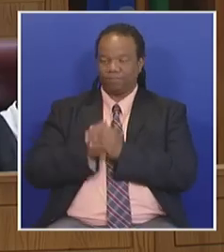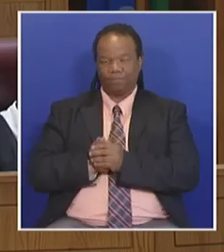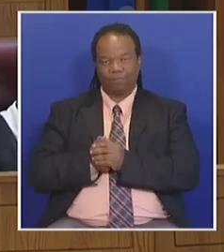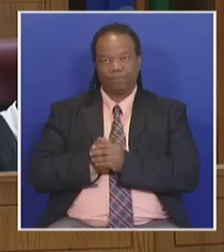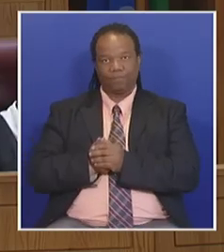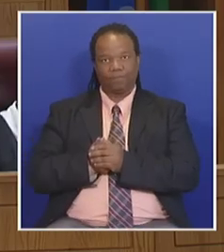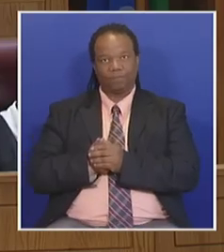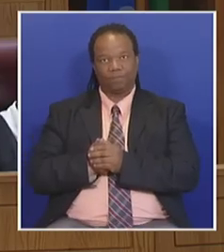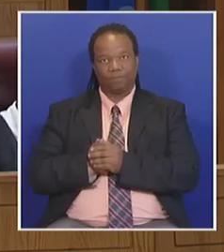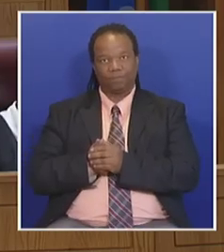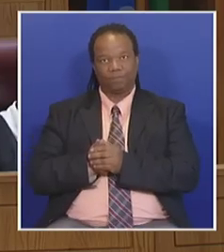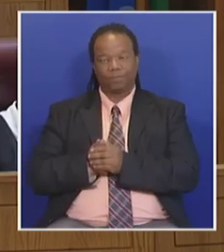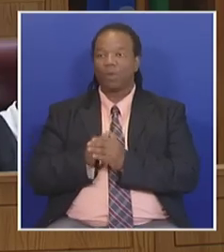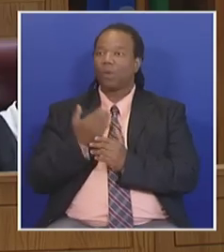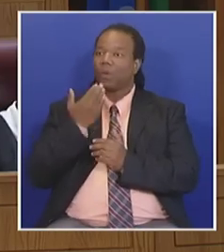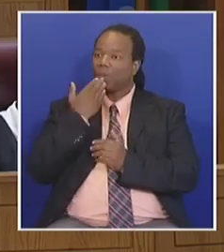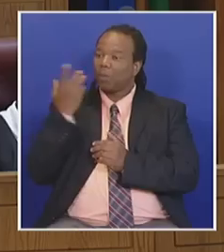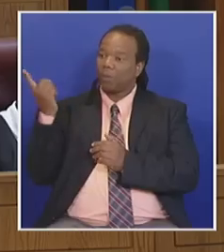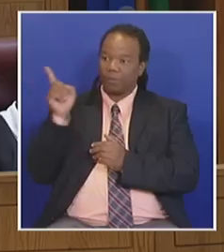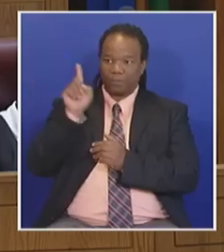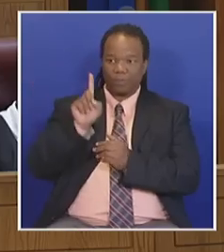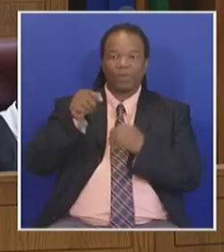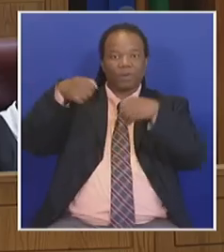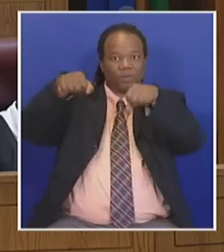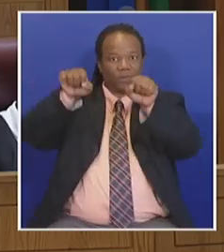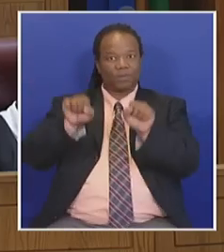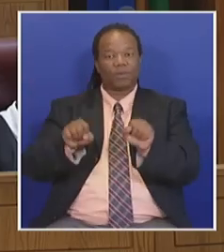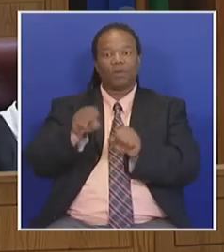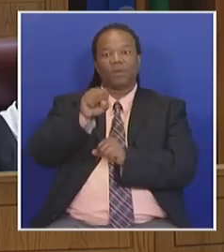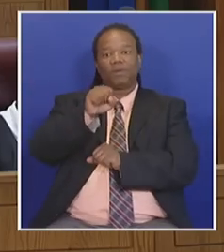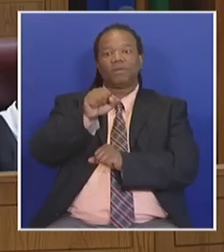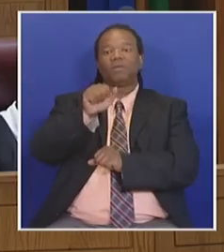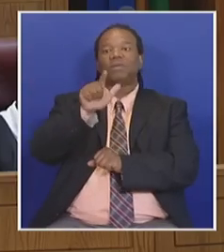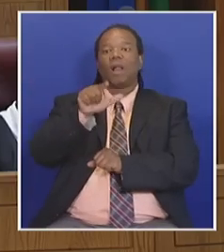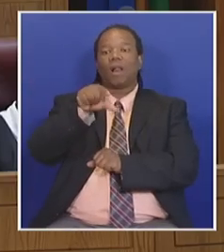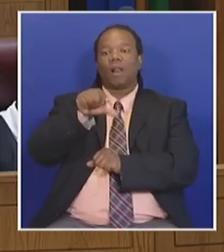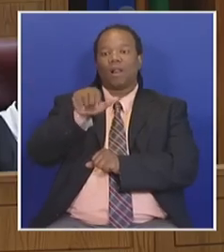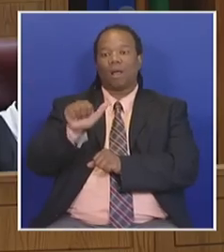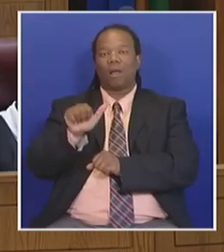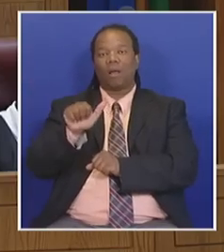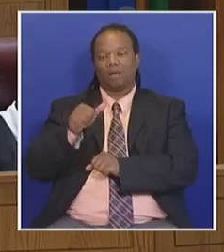I call to the podium the chairperson of the Local Government and Municipal Electoral Bill,